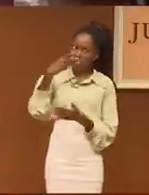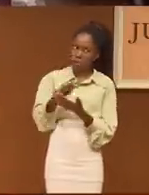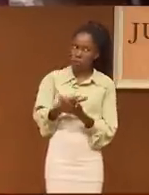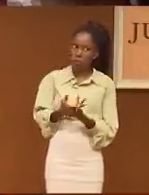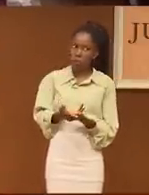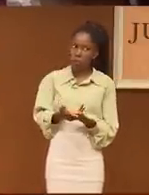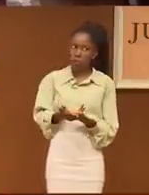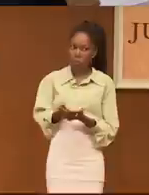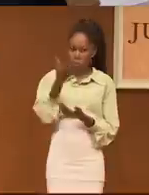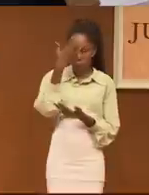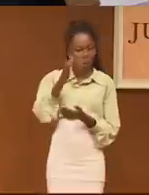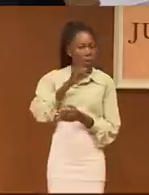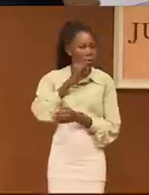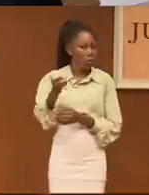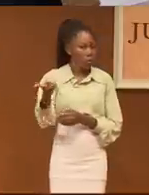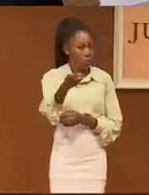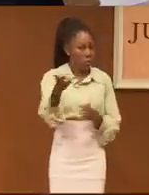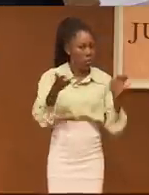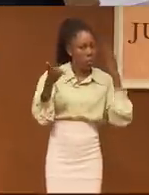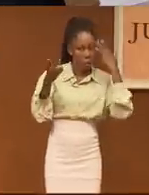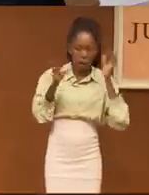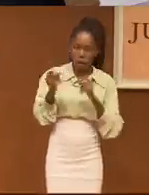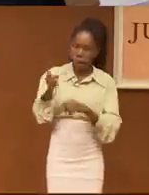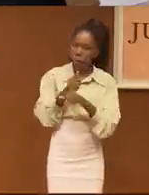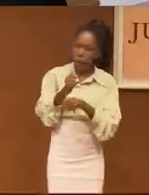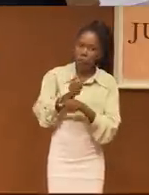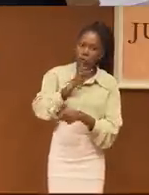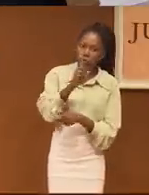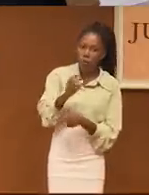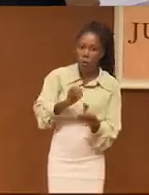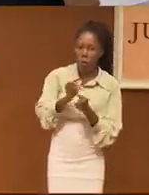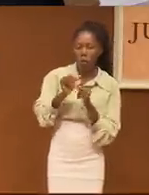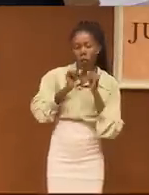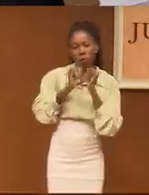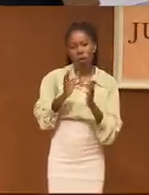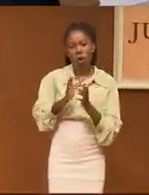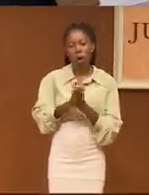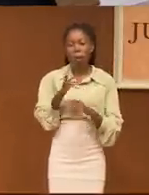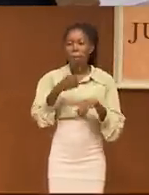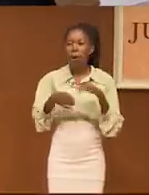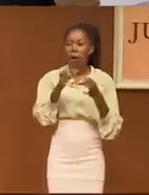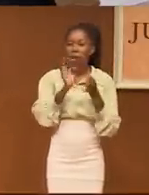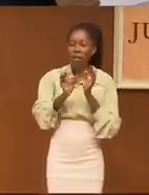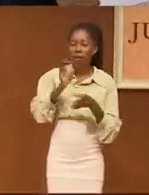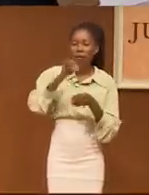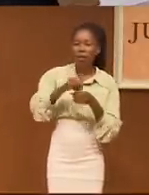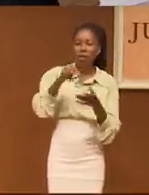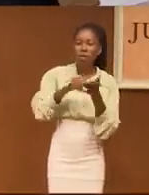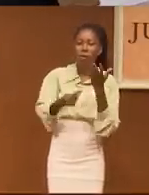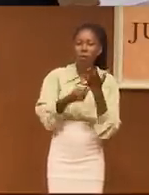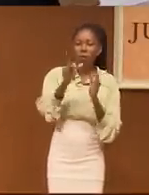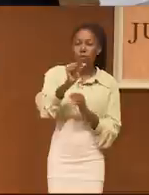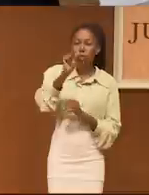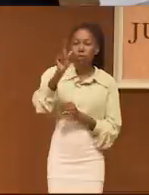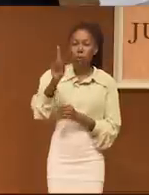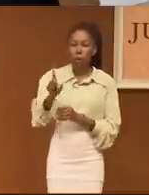know. Yeah, it's between the two of you, you know. But if sometime in November